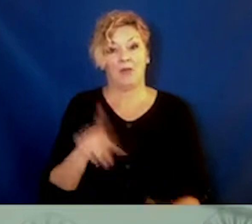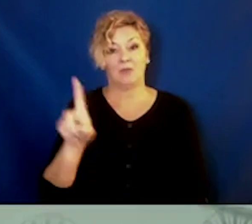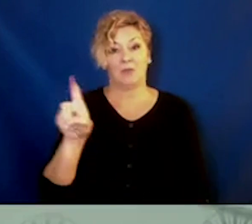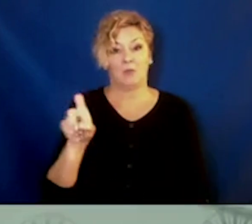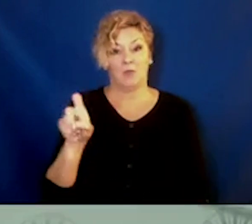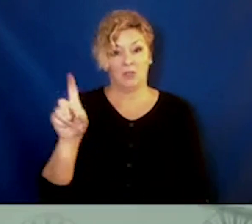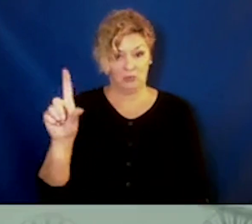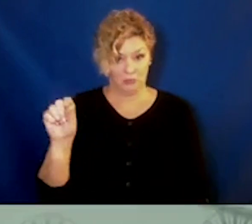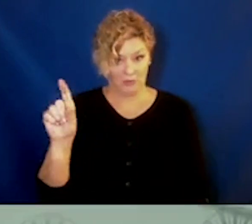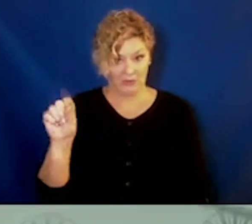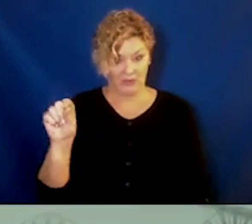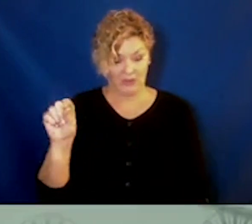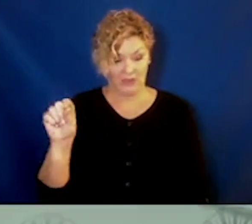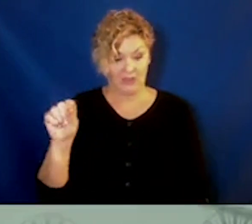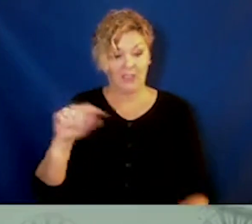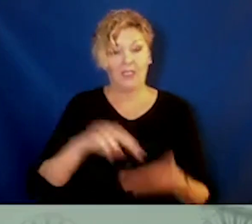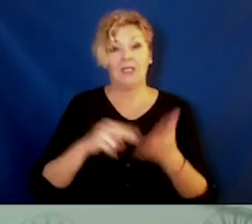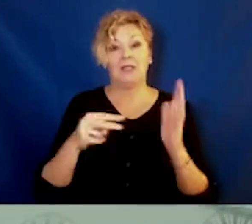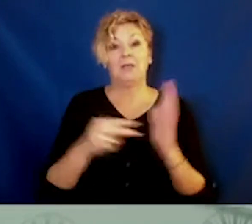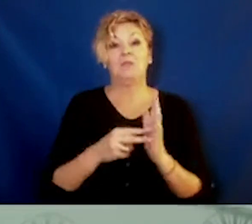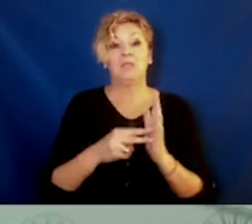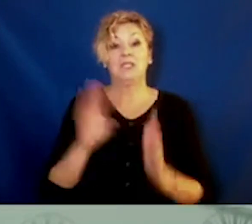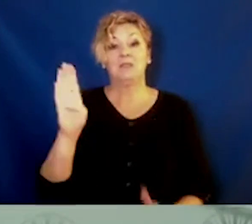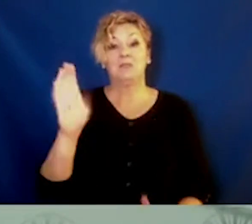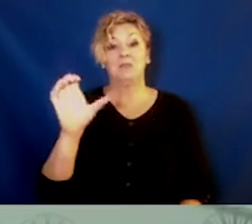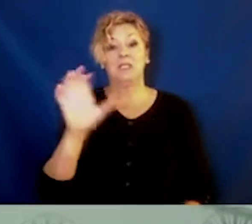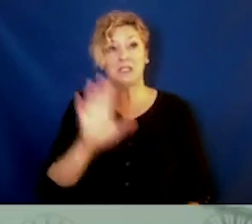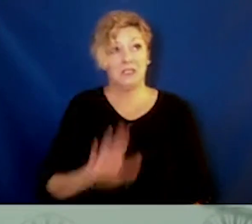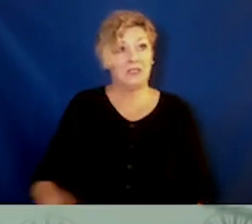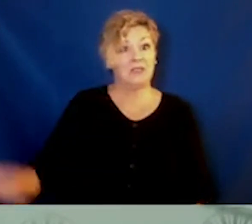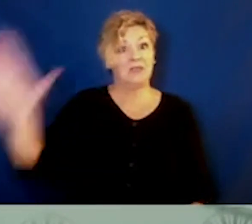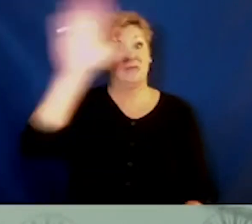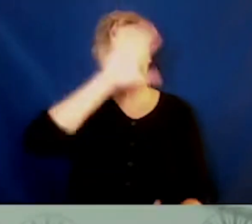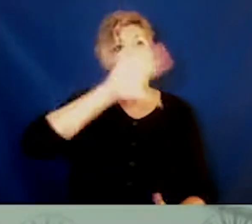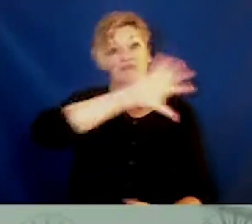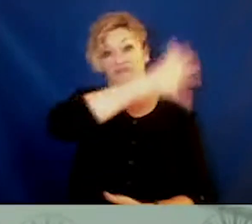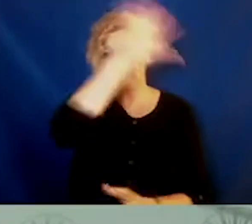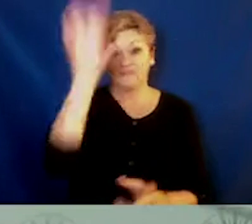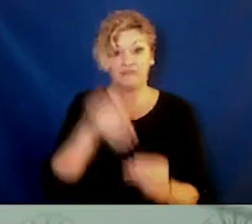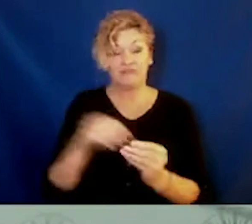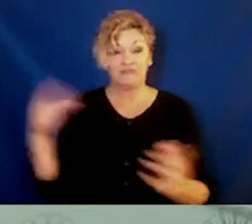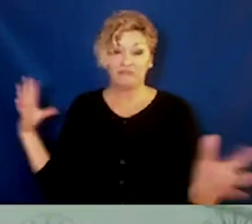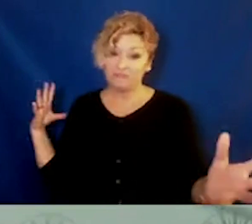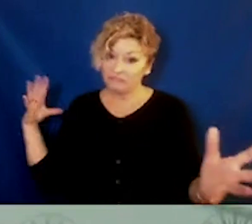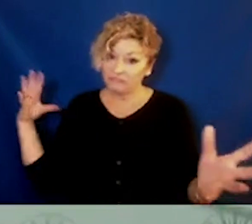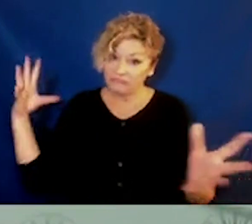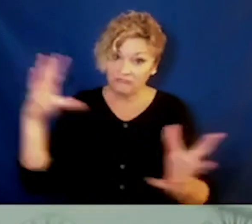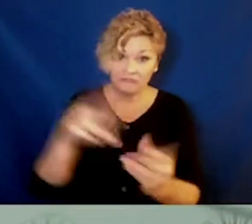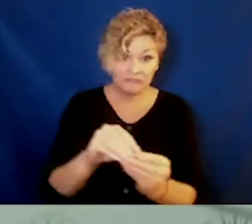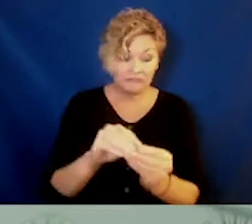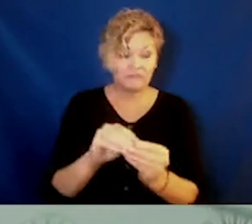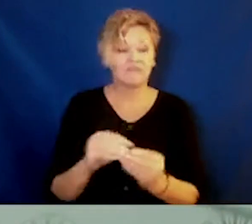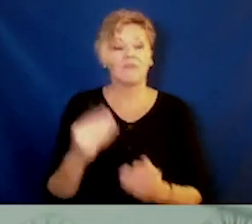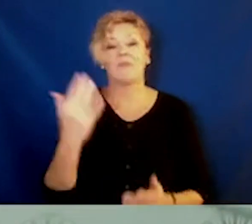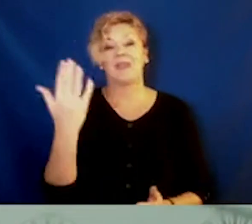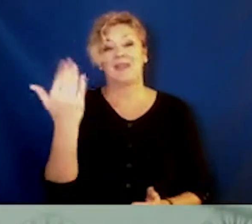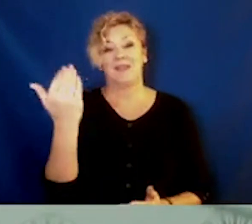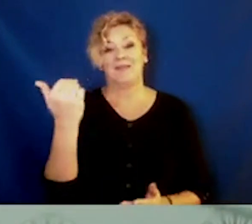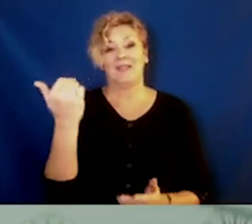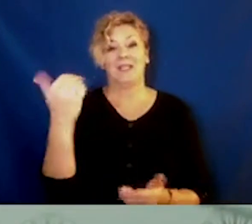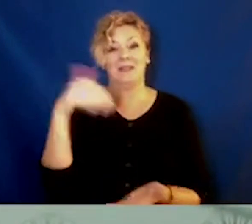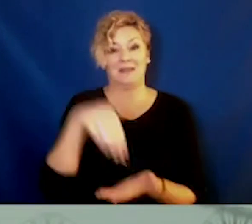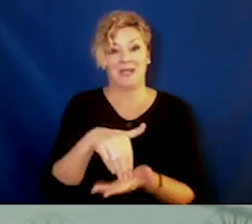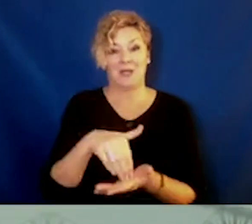had 352 new diagnoses of COVID-19. From Saturday to Sunday, there were 389